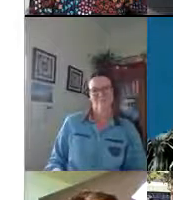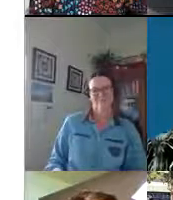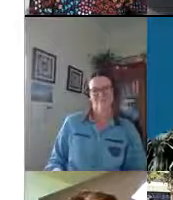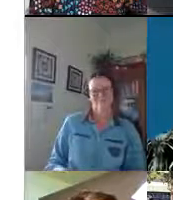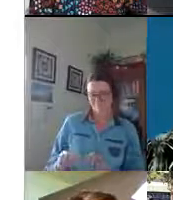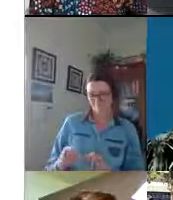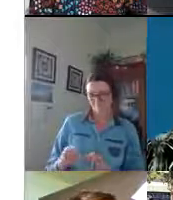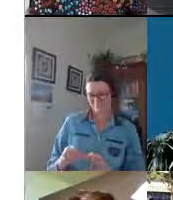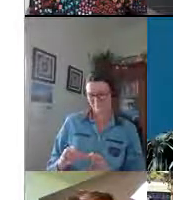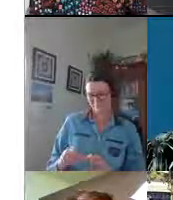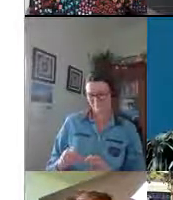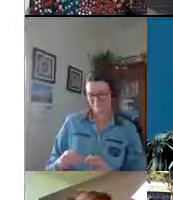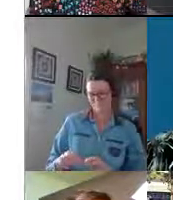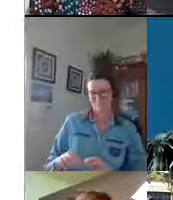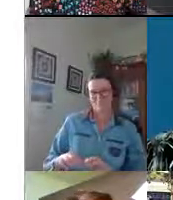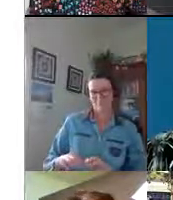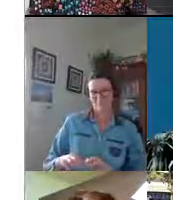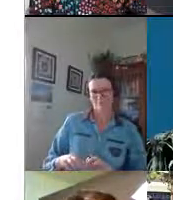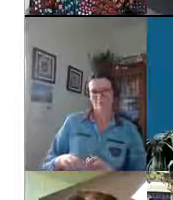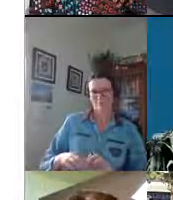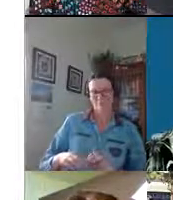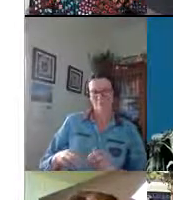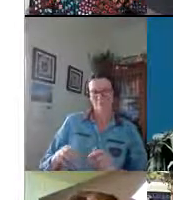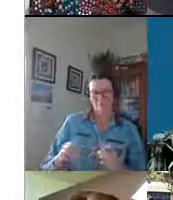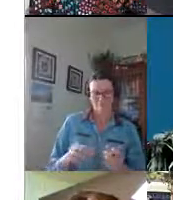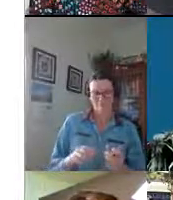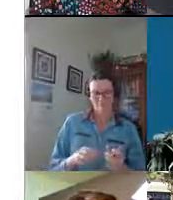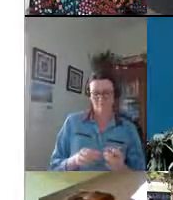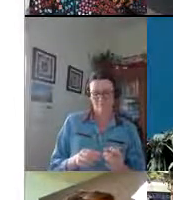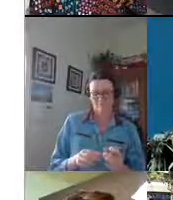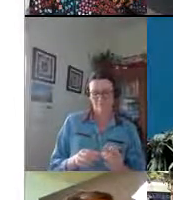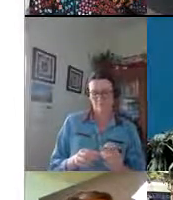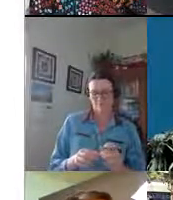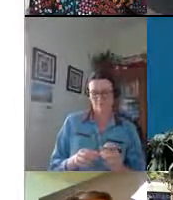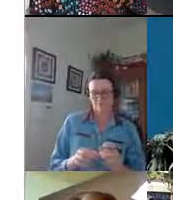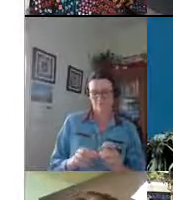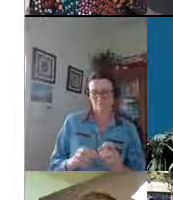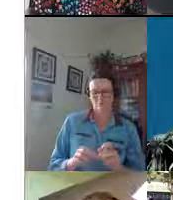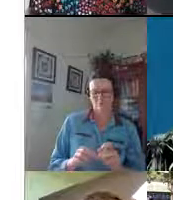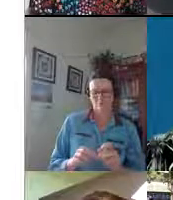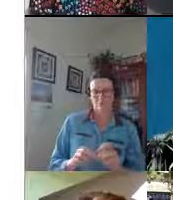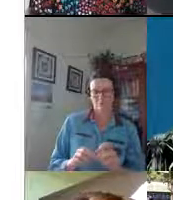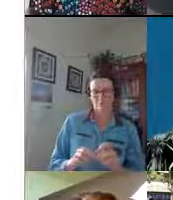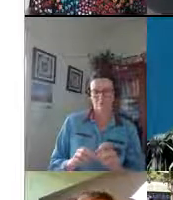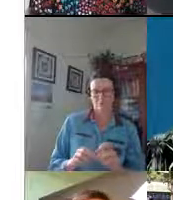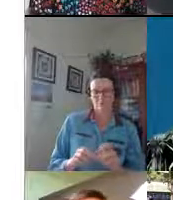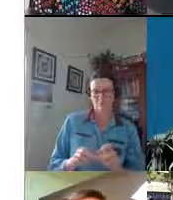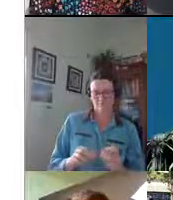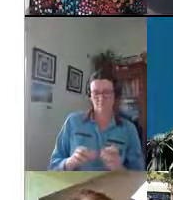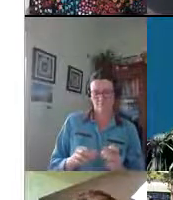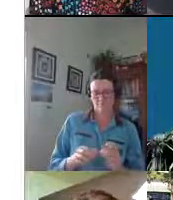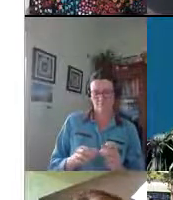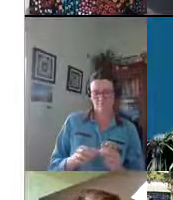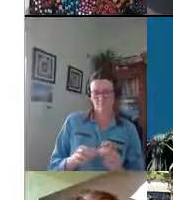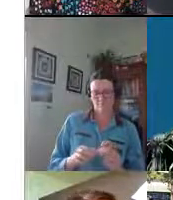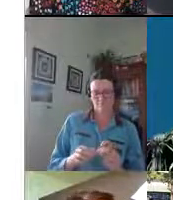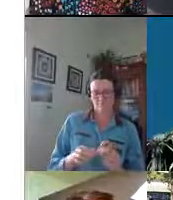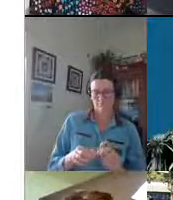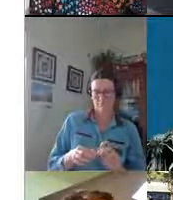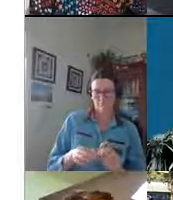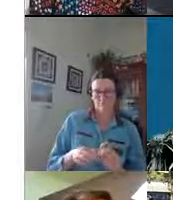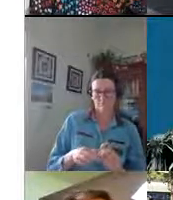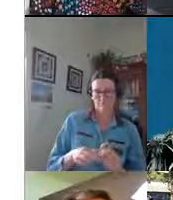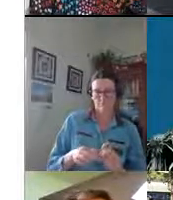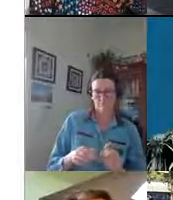So we have a cotton farm in St. George that represents that scenario. In Mackay, we have a